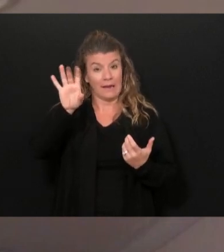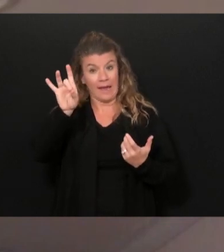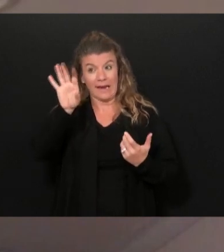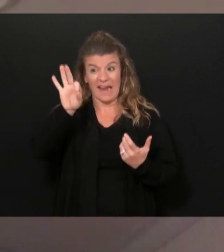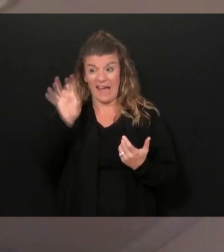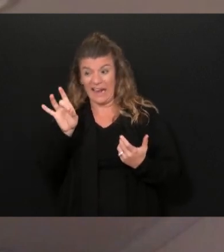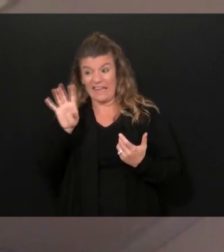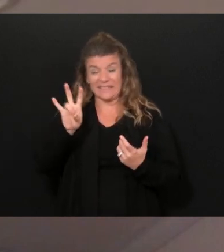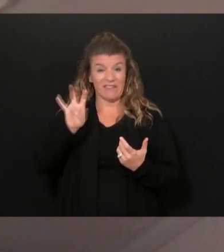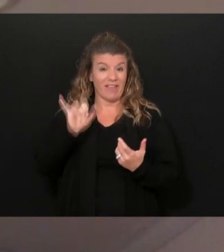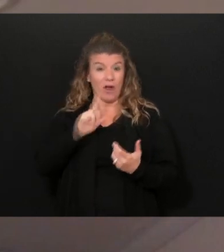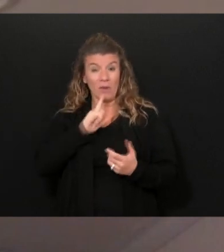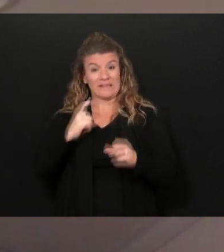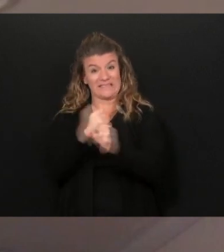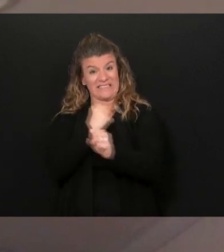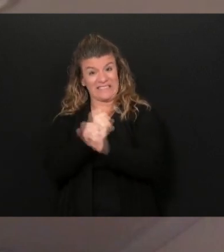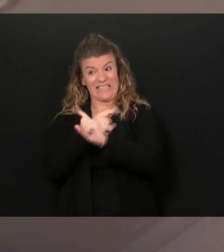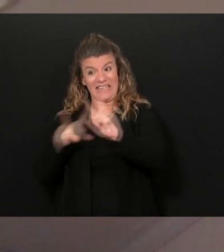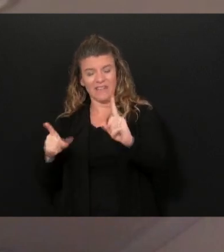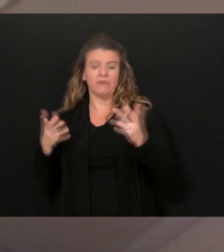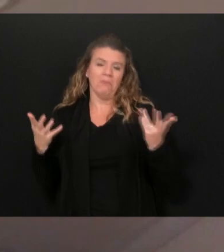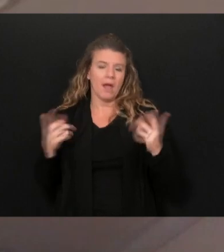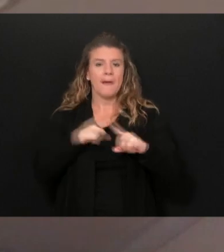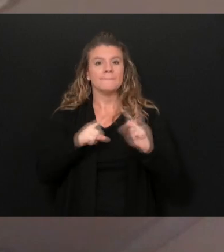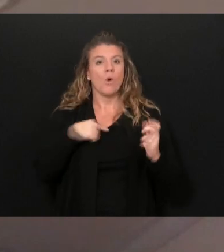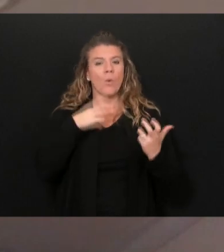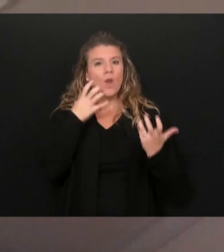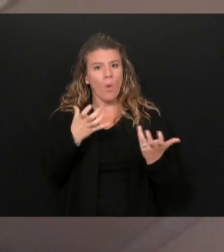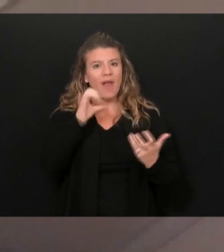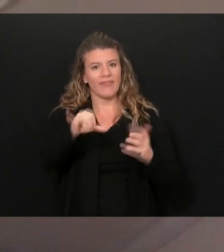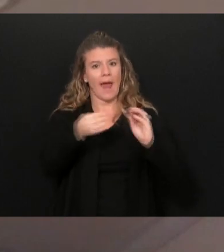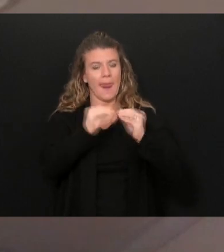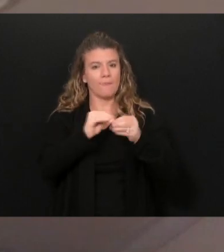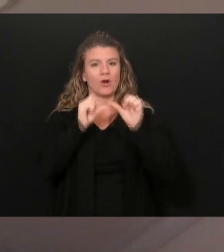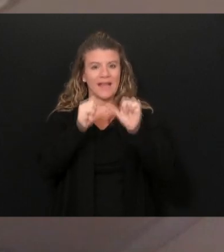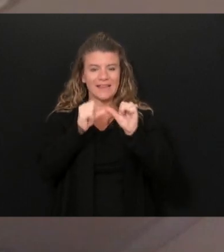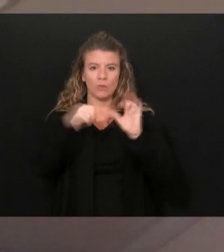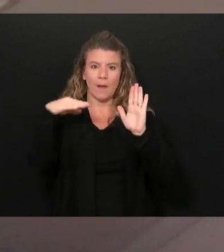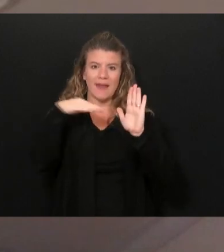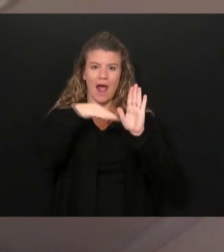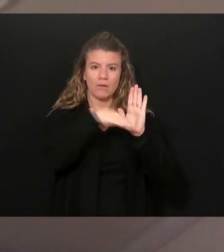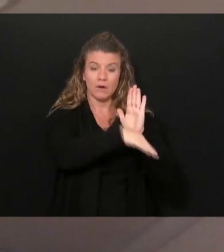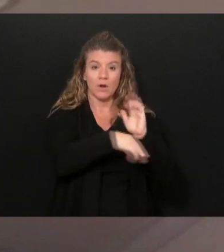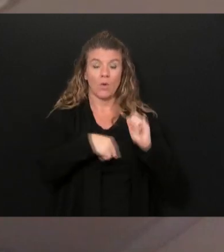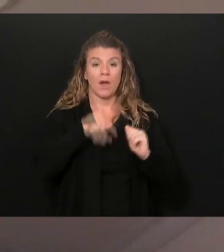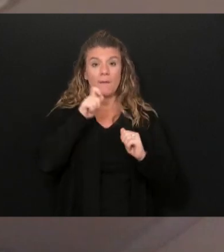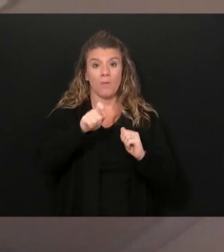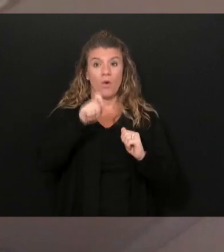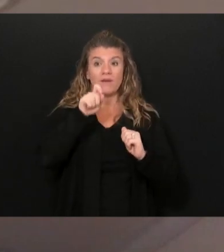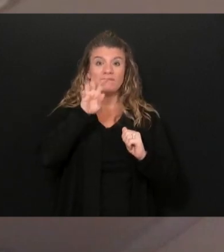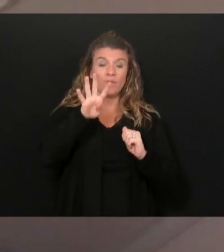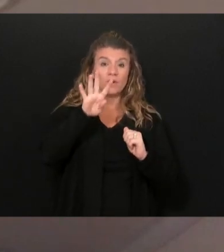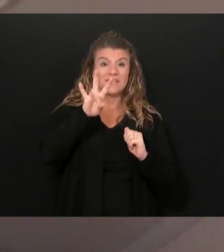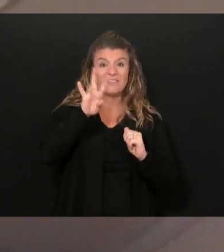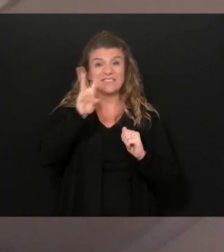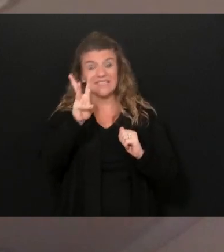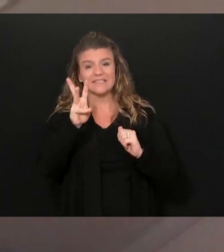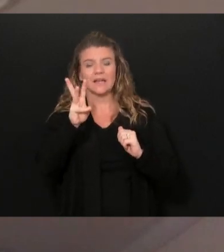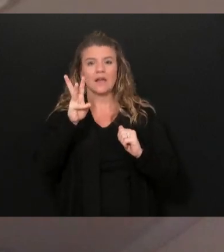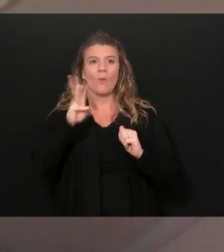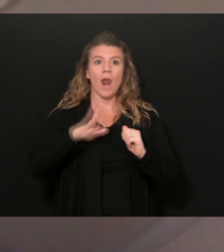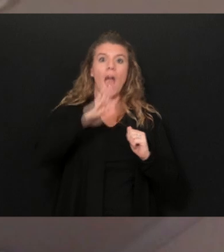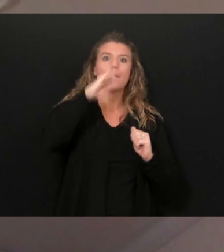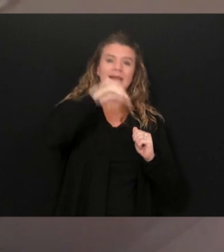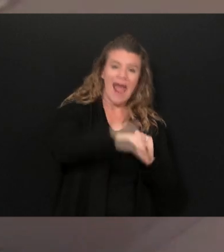you could argue. But we want to see the trend come down. It was 0.74, 0.76 went up, and now it's coming down. What